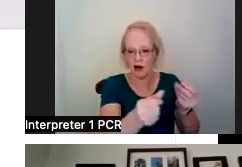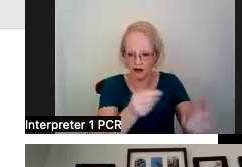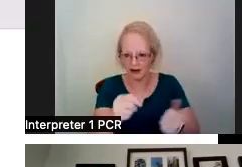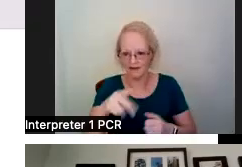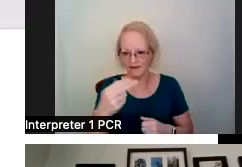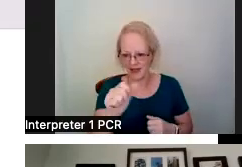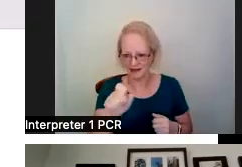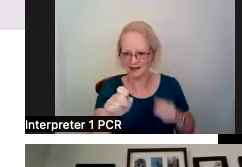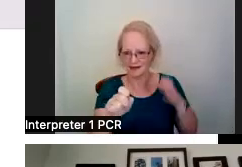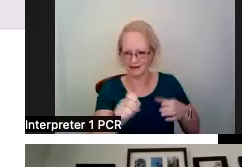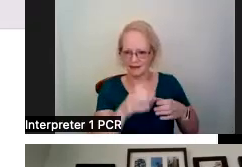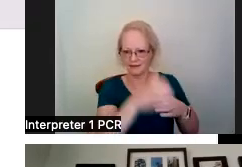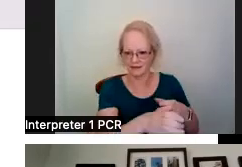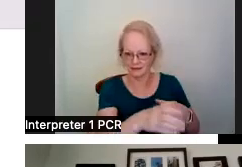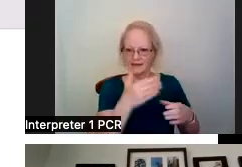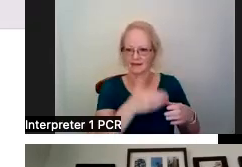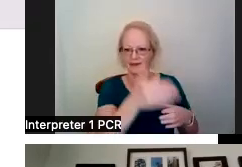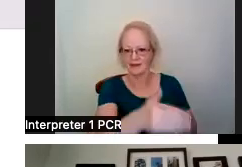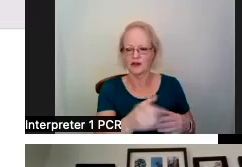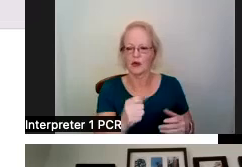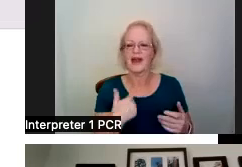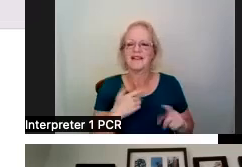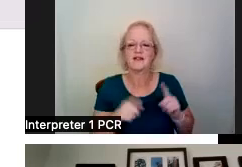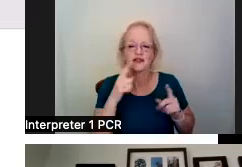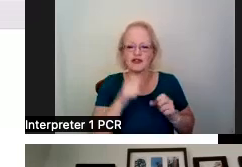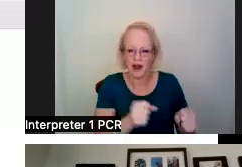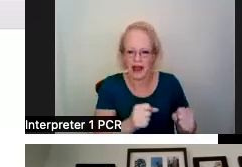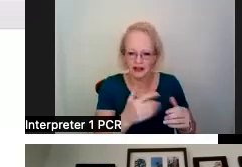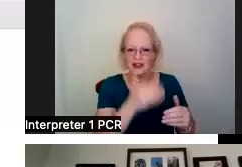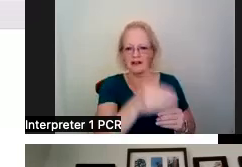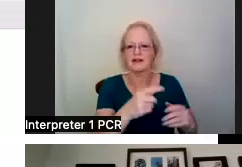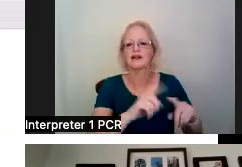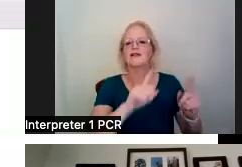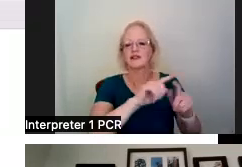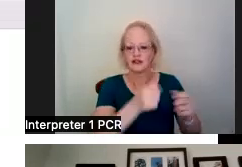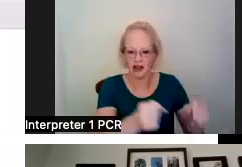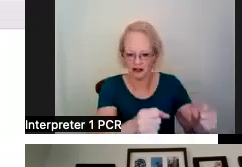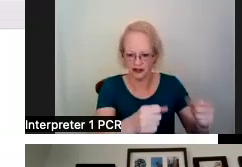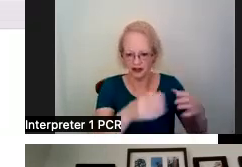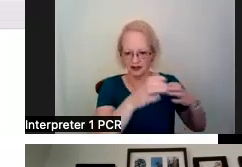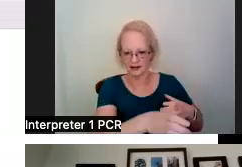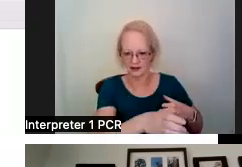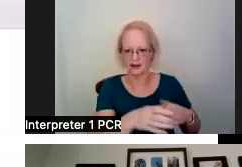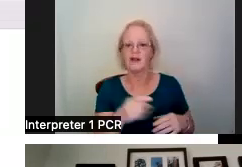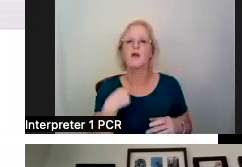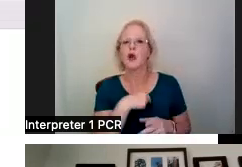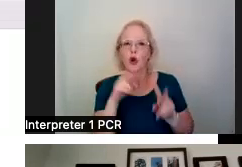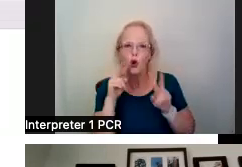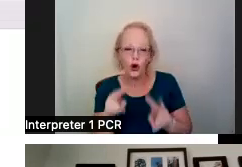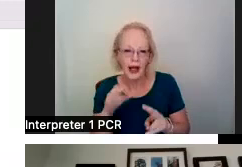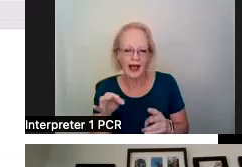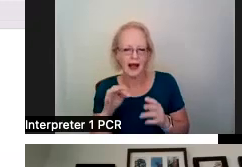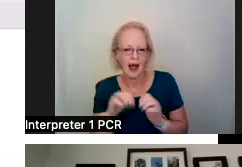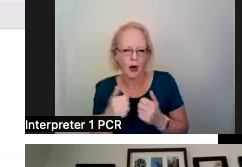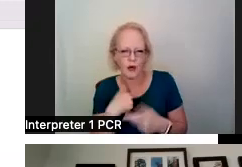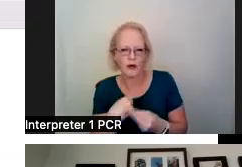the accumulation phase and the payout phase. We then looked at the whole issue of providing the year-by-year